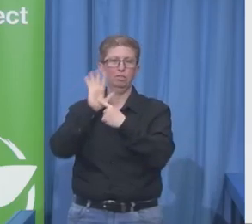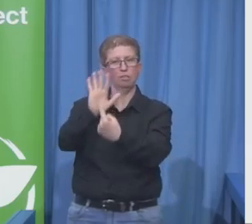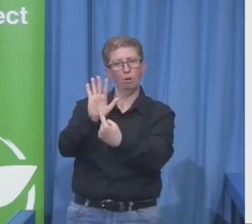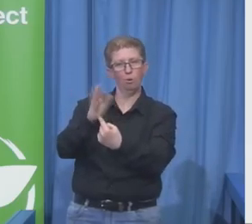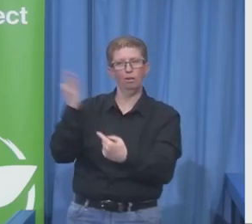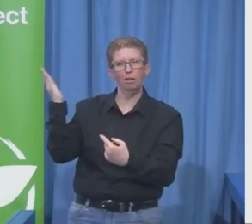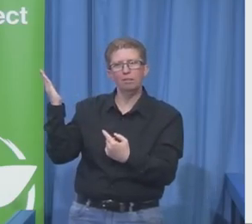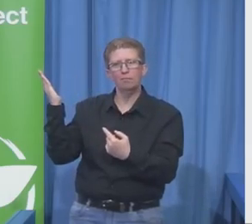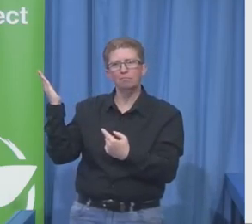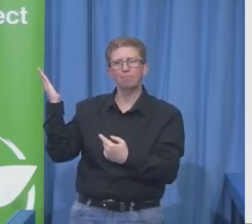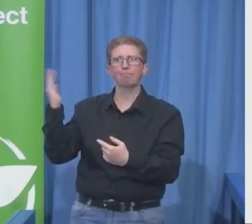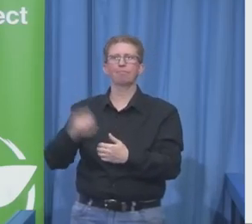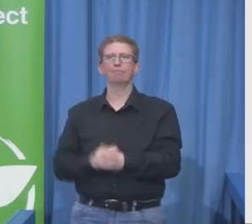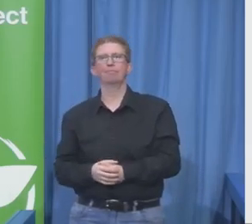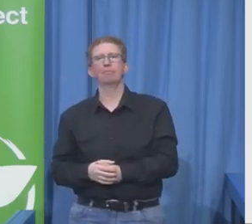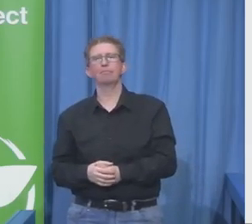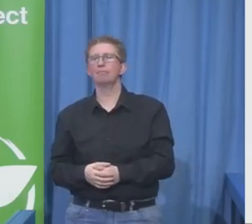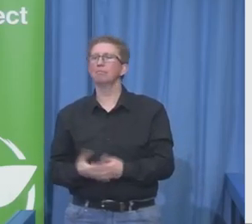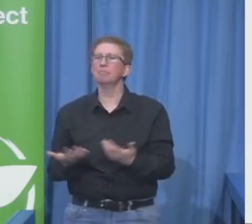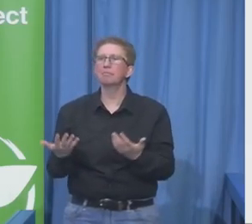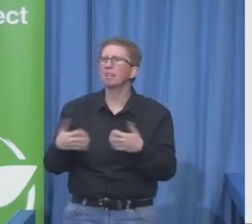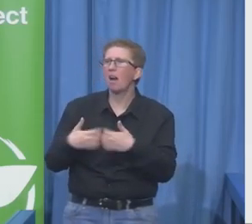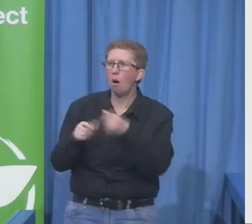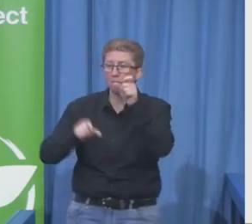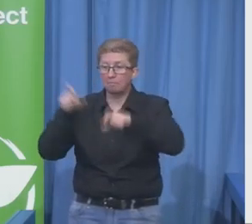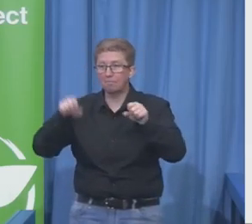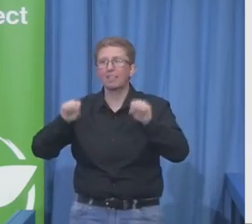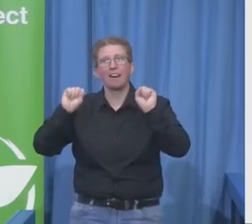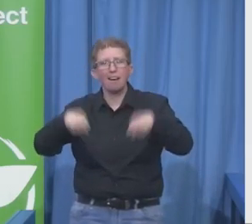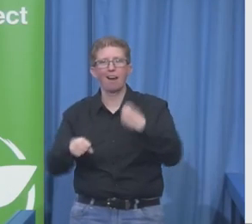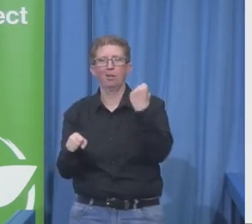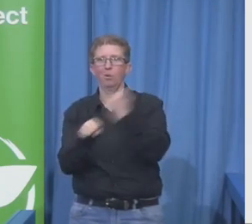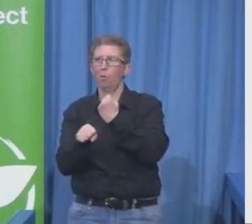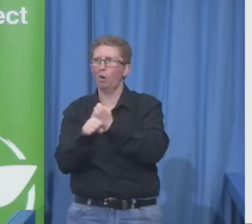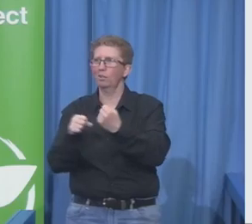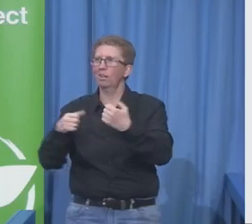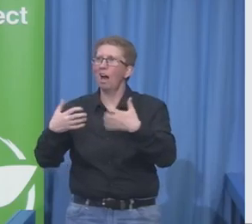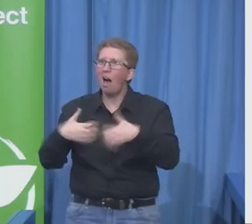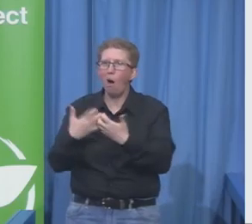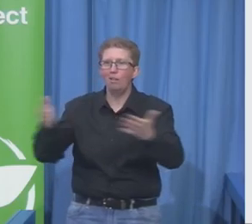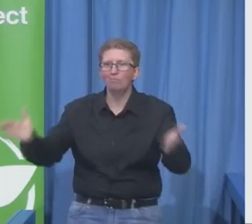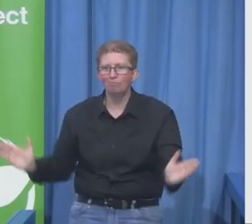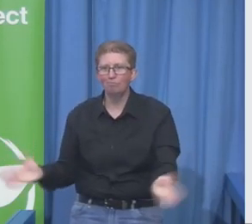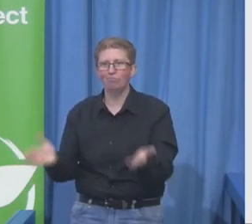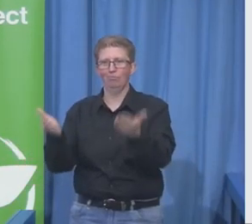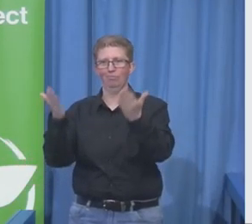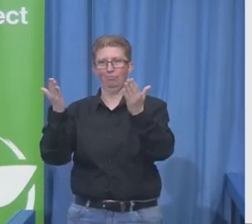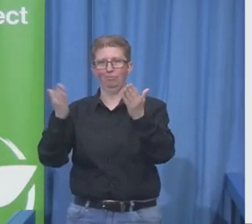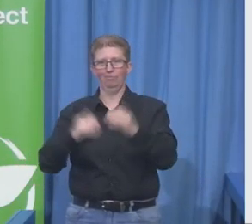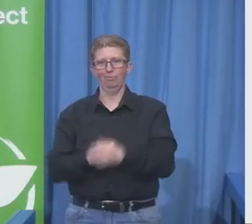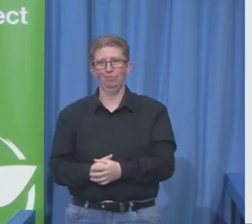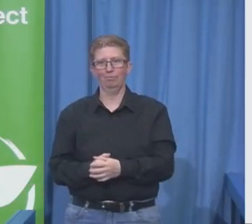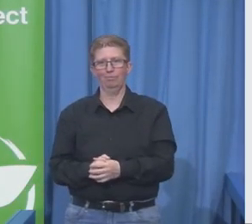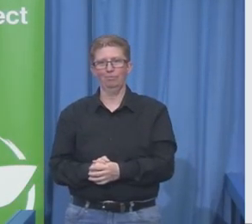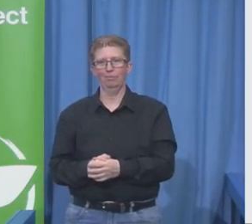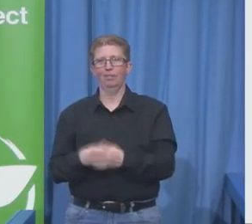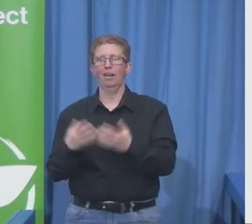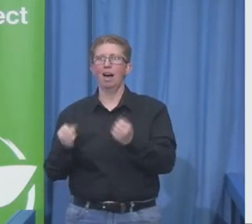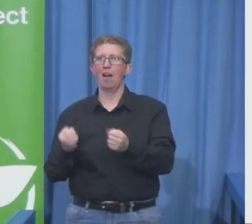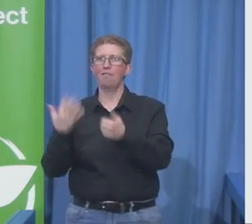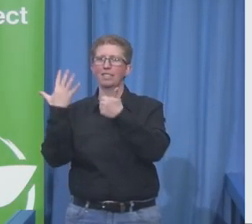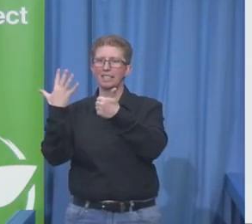our employees. These are kinesics workshops that we do where we teach managers the sign